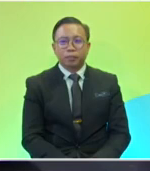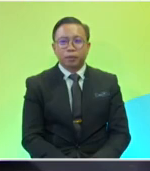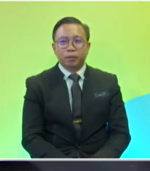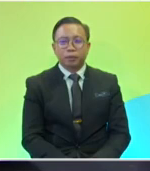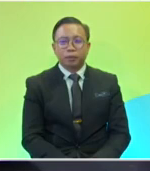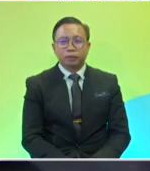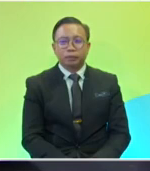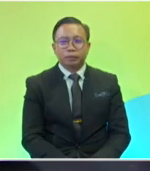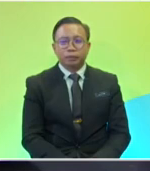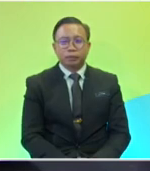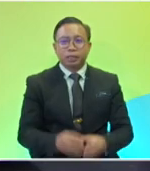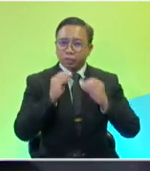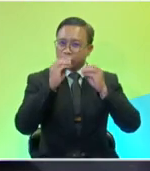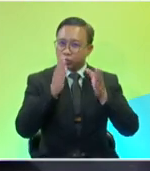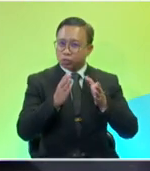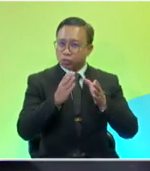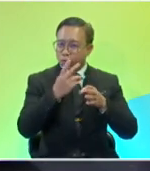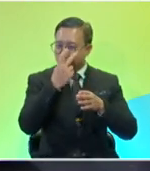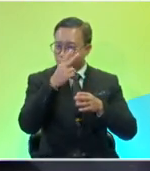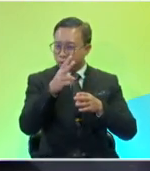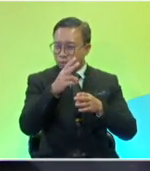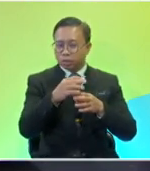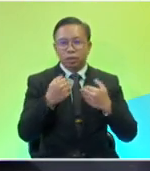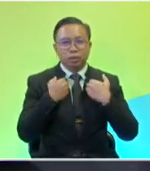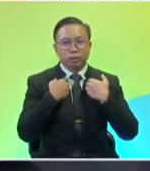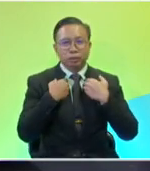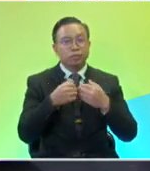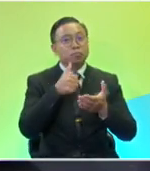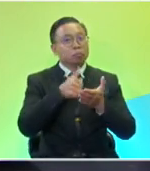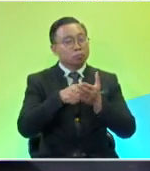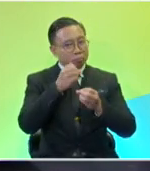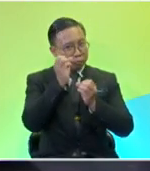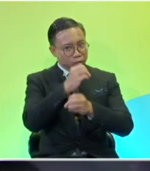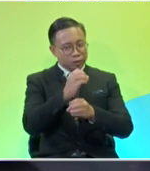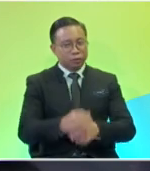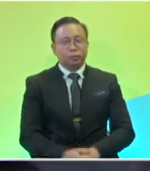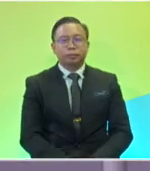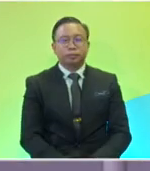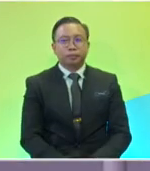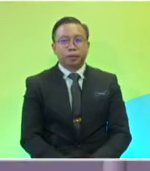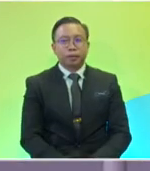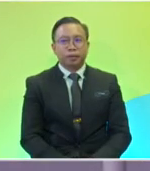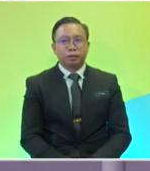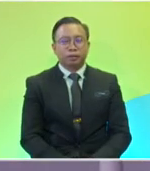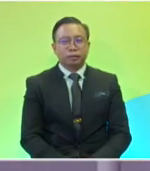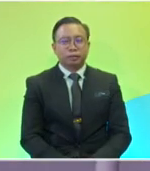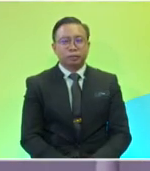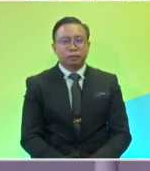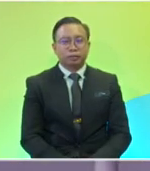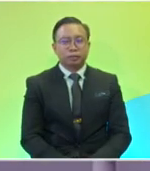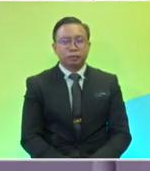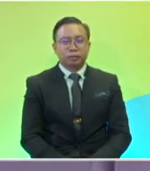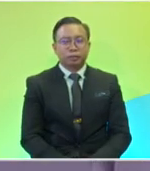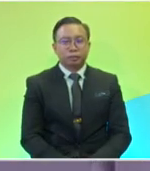Okay, so Teacher, where's your post office? I also have a post office on my bingo cards. Okay, let's see. So let's hide post office.